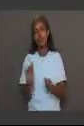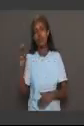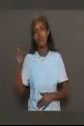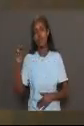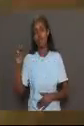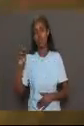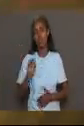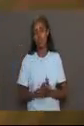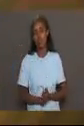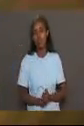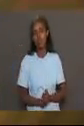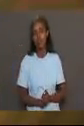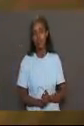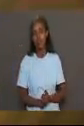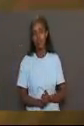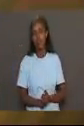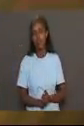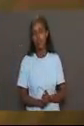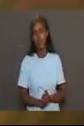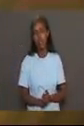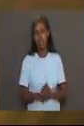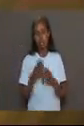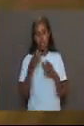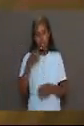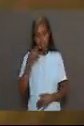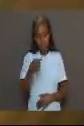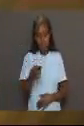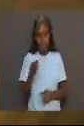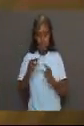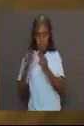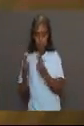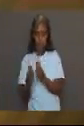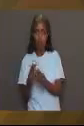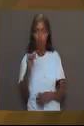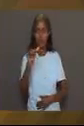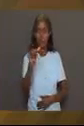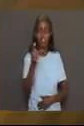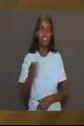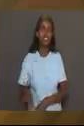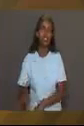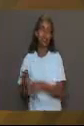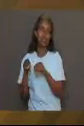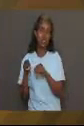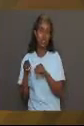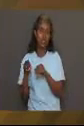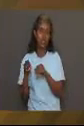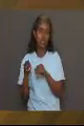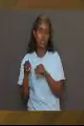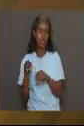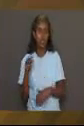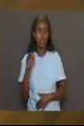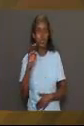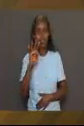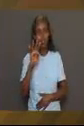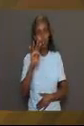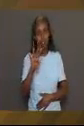n. Let us say that in a group of 10 students, there are